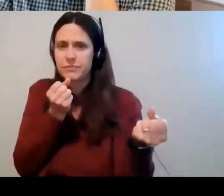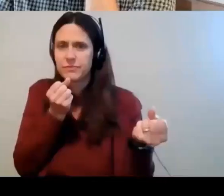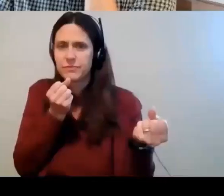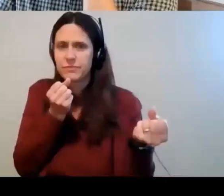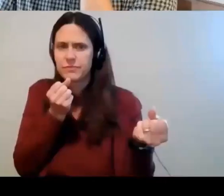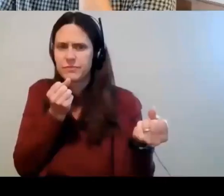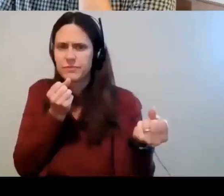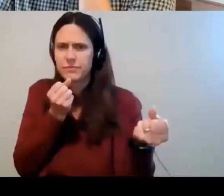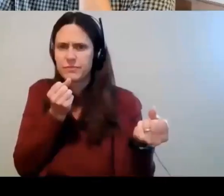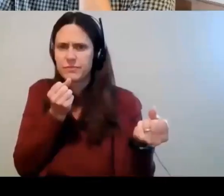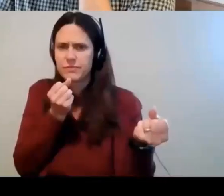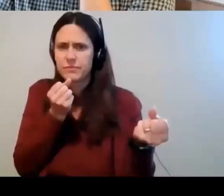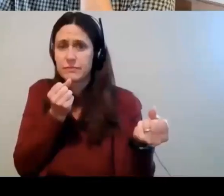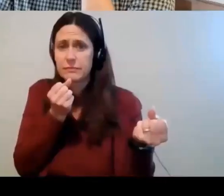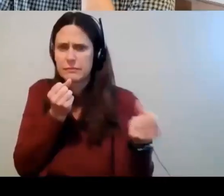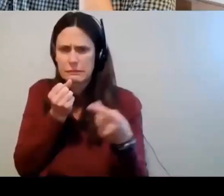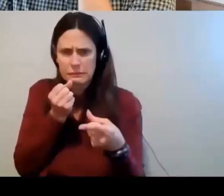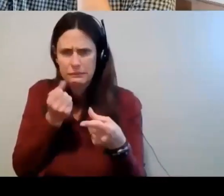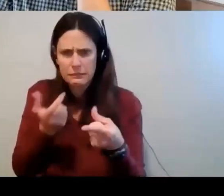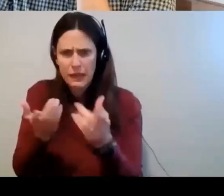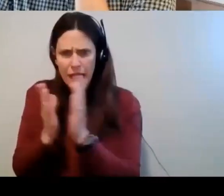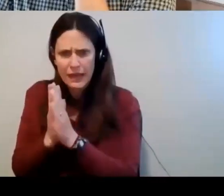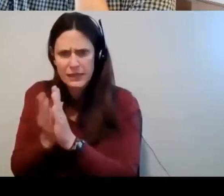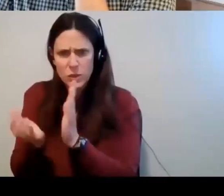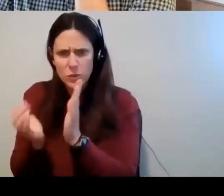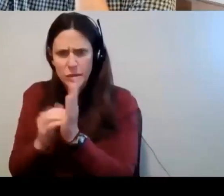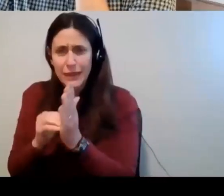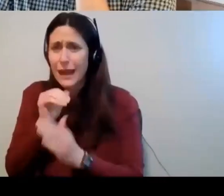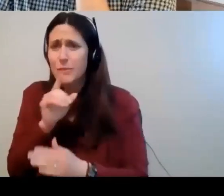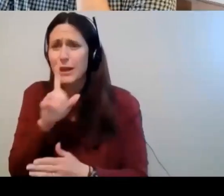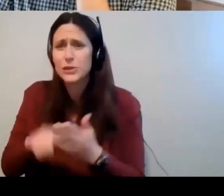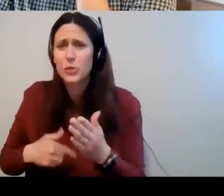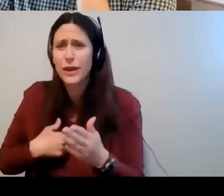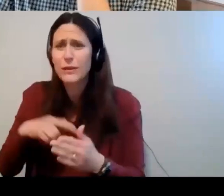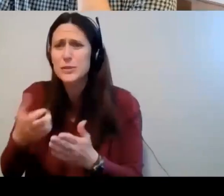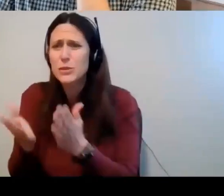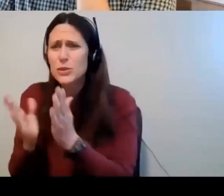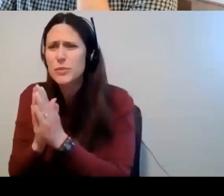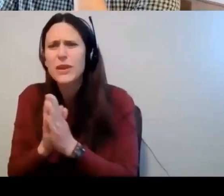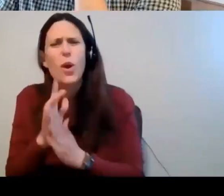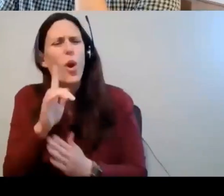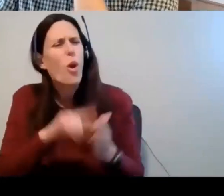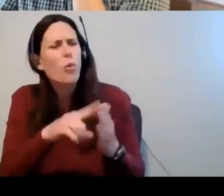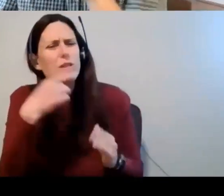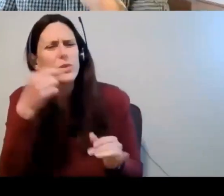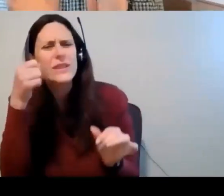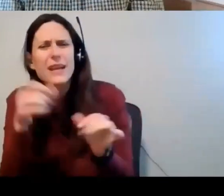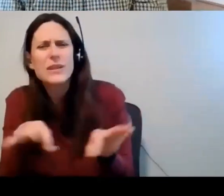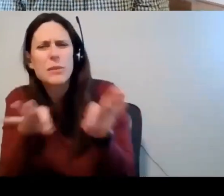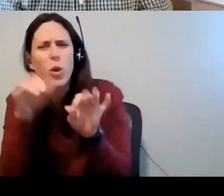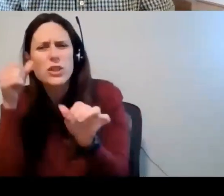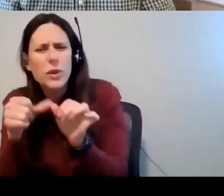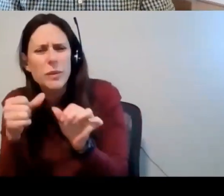was asked to repeat. I'm not sure what I was asked to repeat. We are going to work on the thing you said to be important for us to remember. The thing I said to be